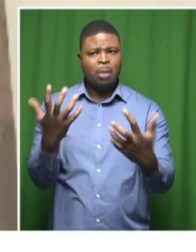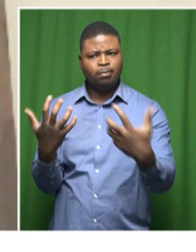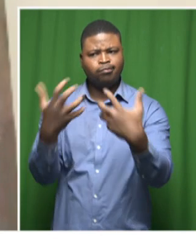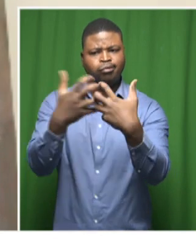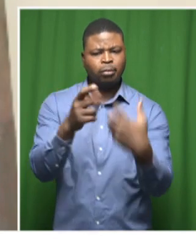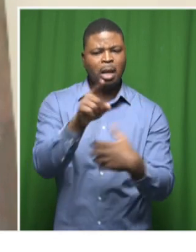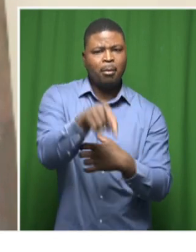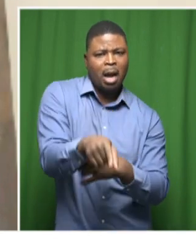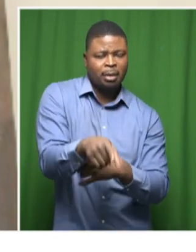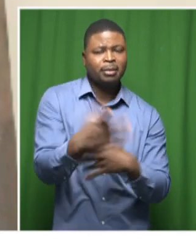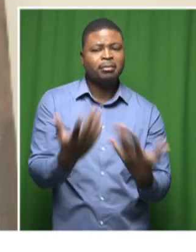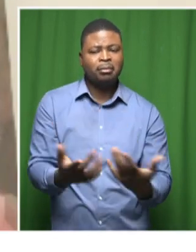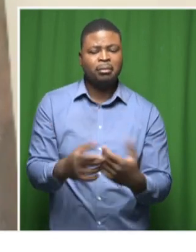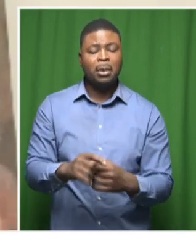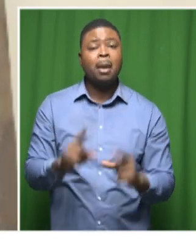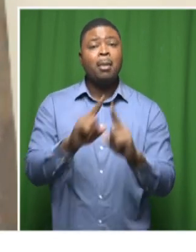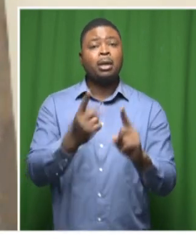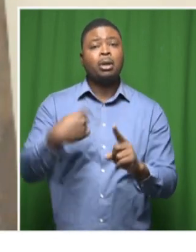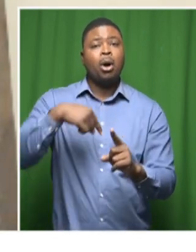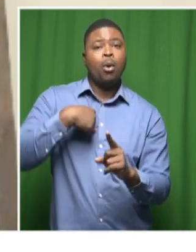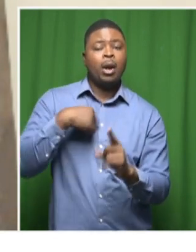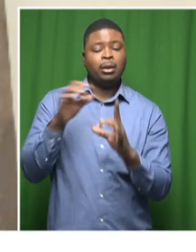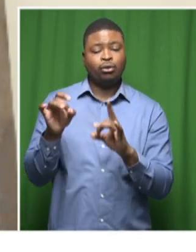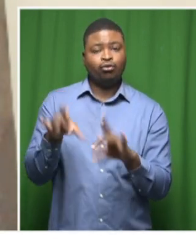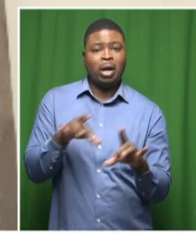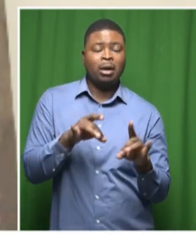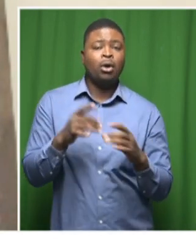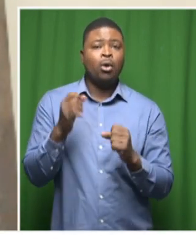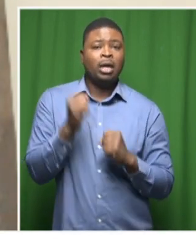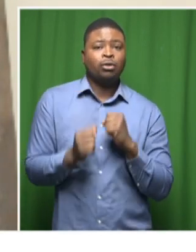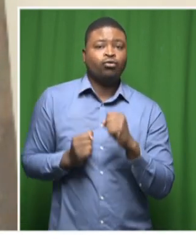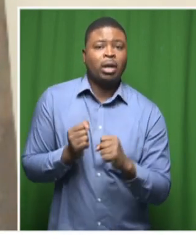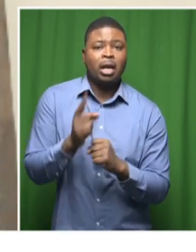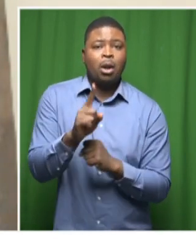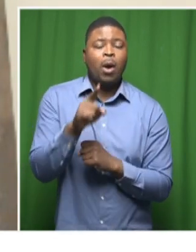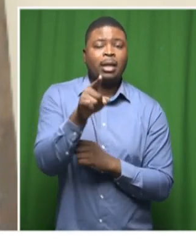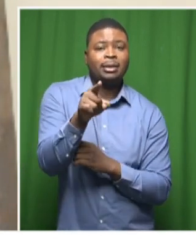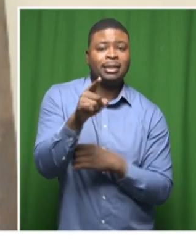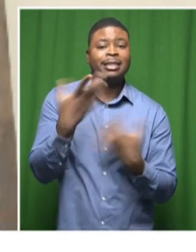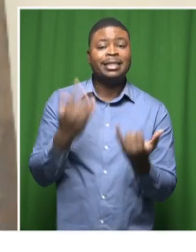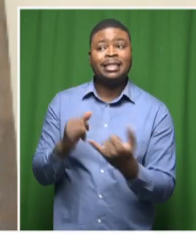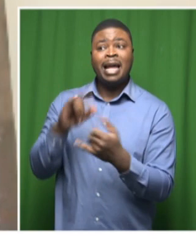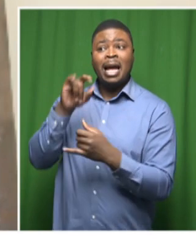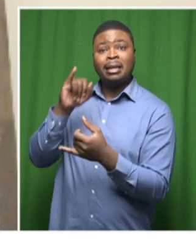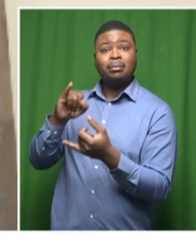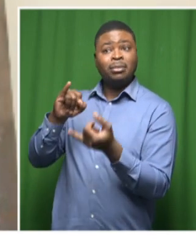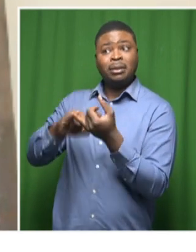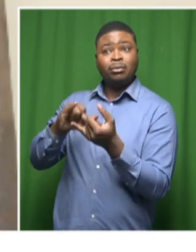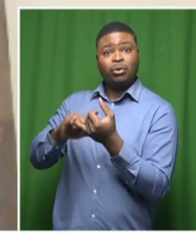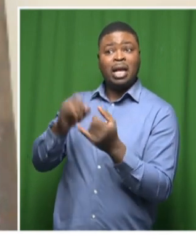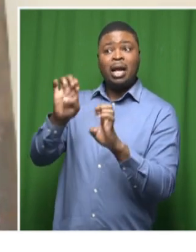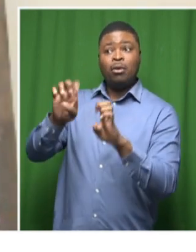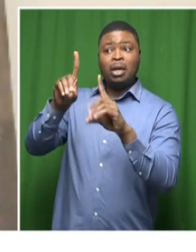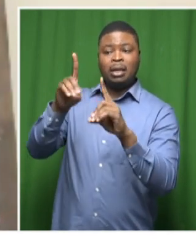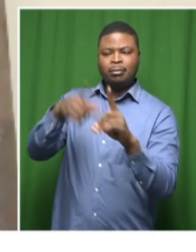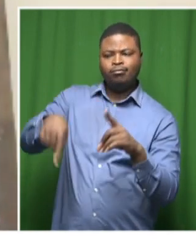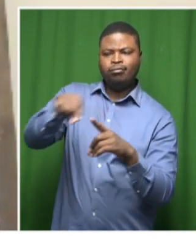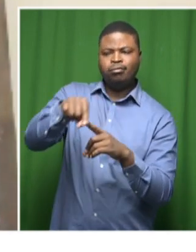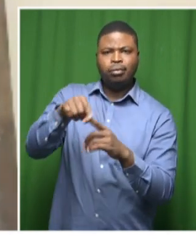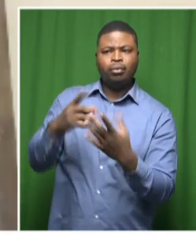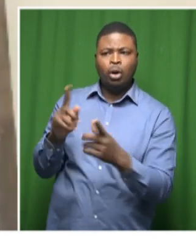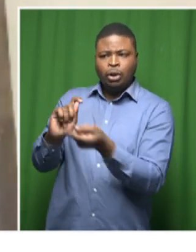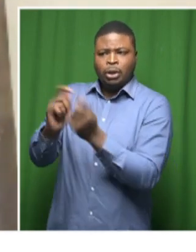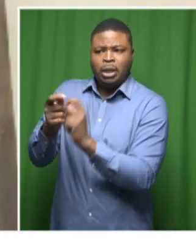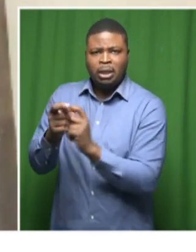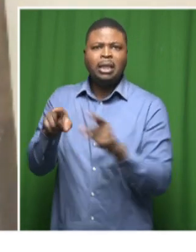really what we're struggling with, is reconciling the idea of how significant a change in industries and life that we're anticipating